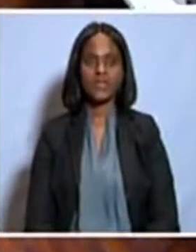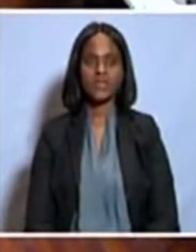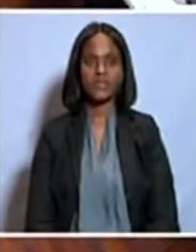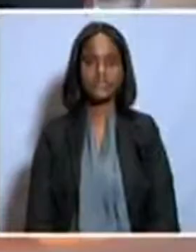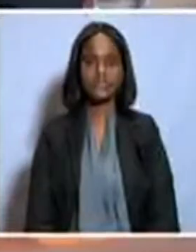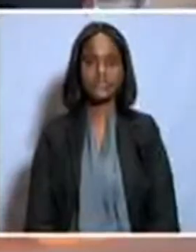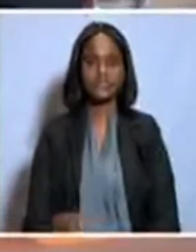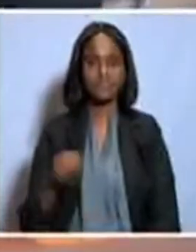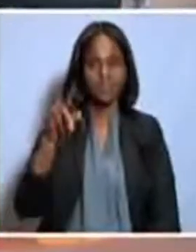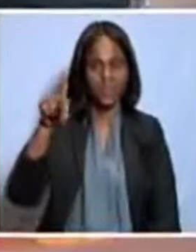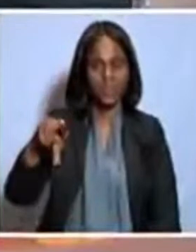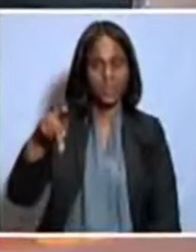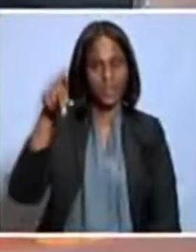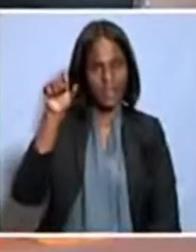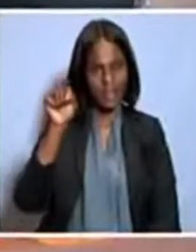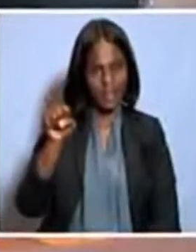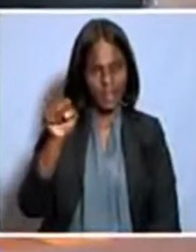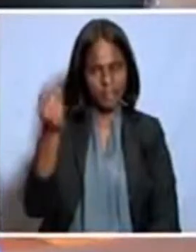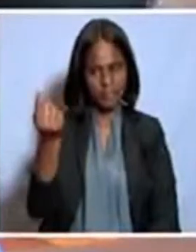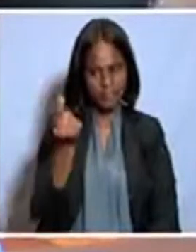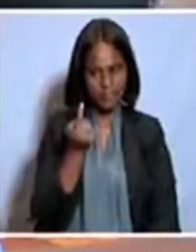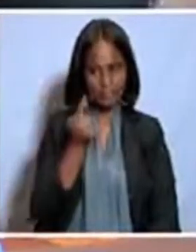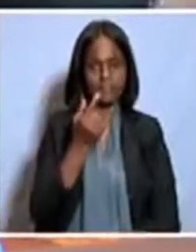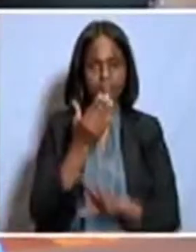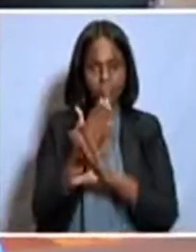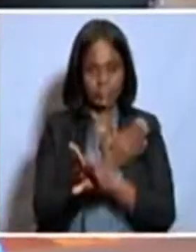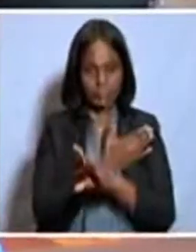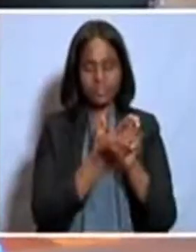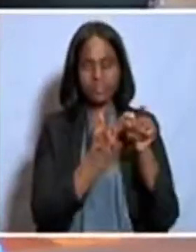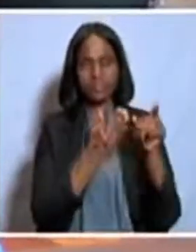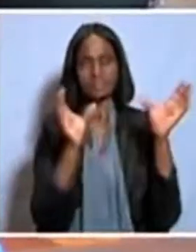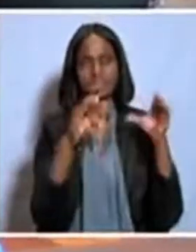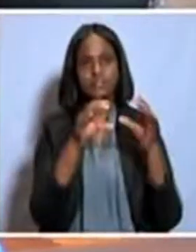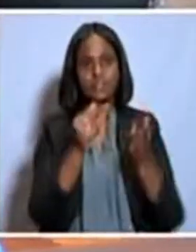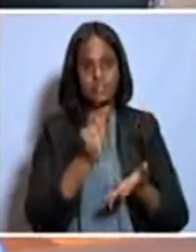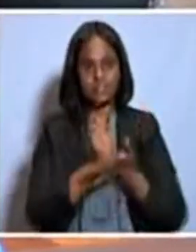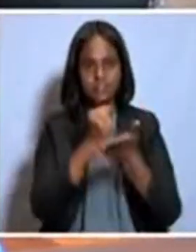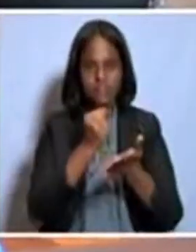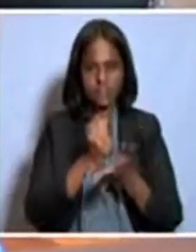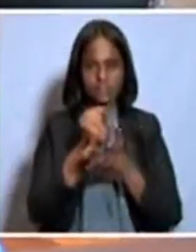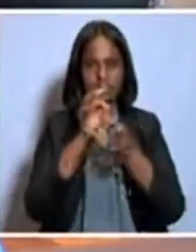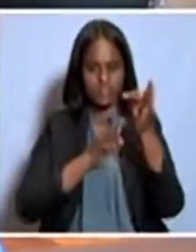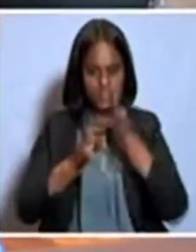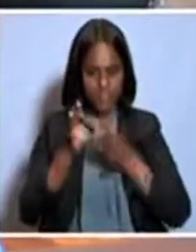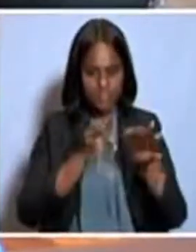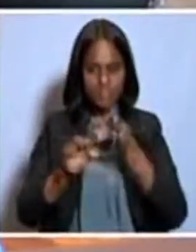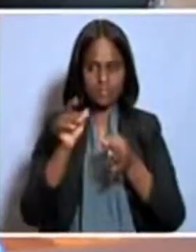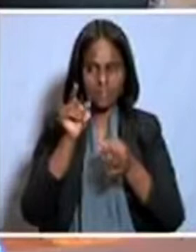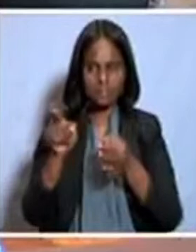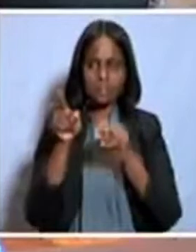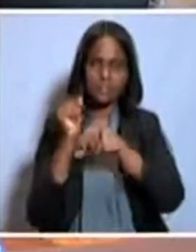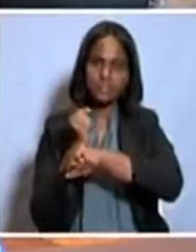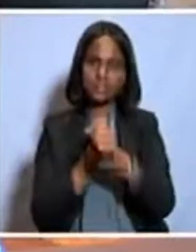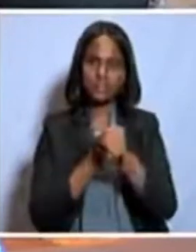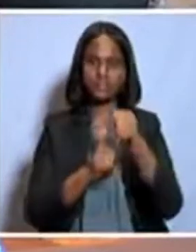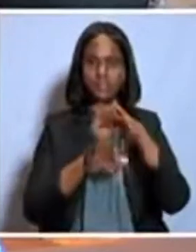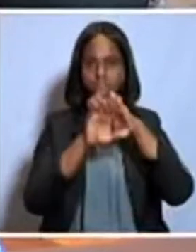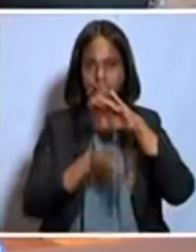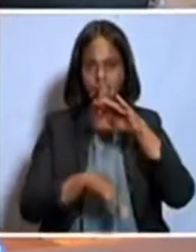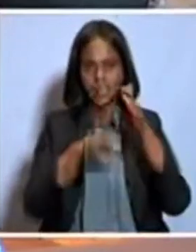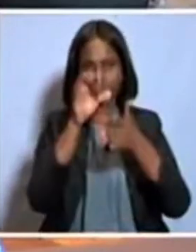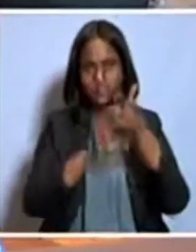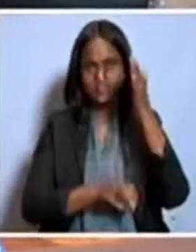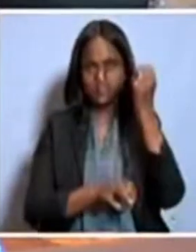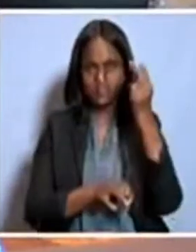you. PS, as you appear before the committee to assist in the deliberation before it, you are protected under Cap 12 of the